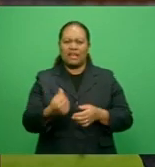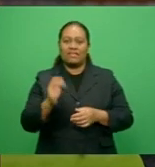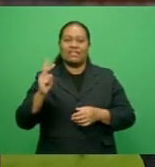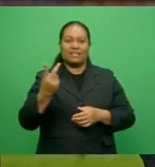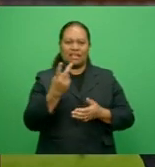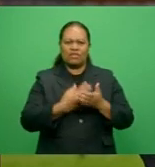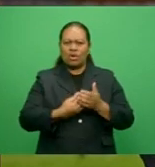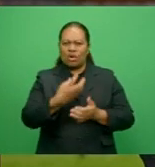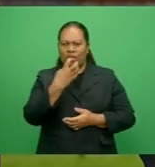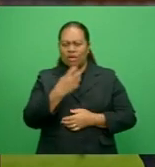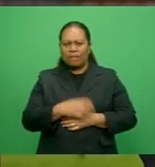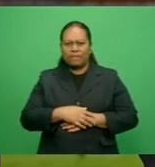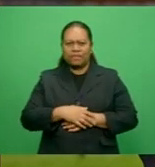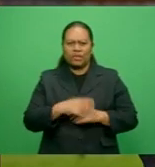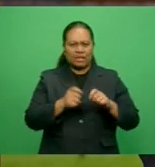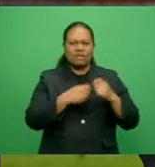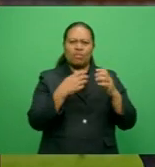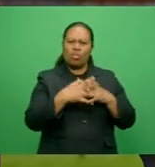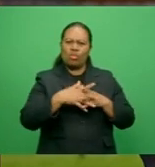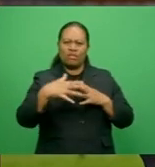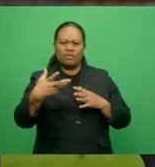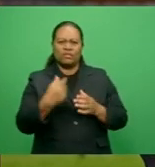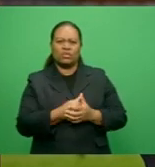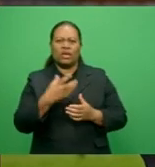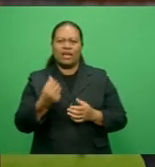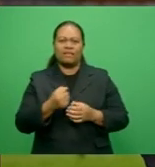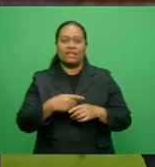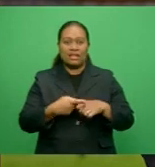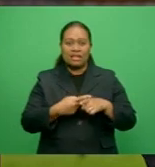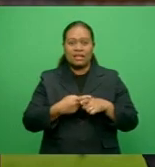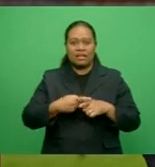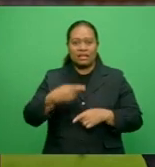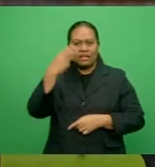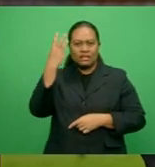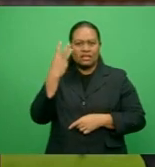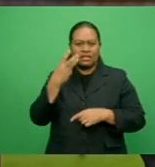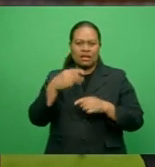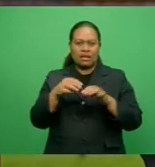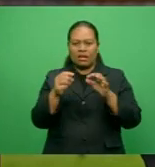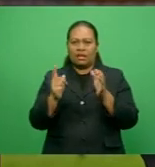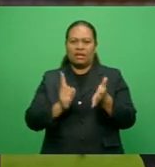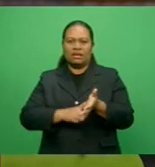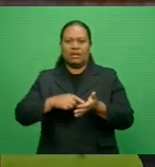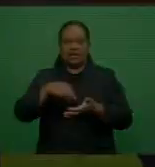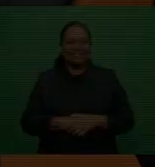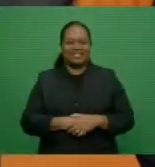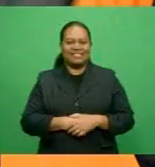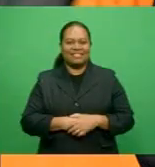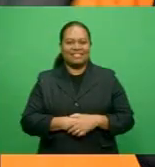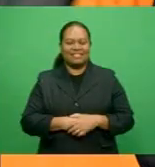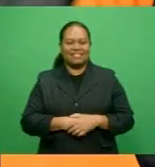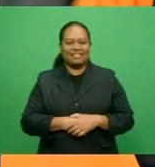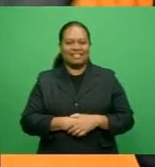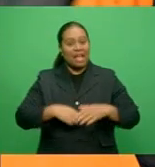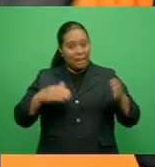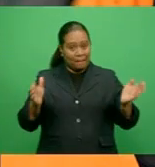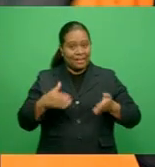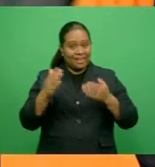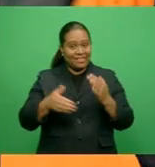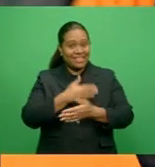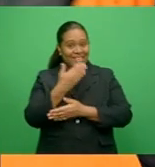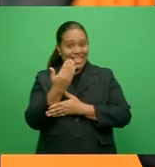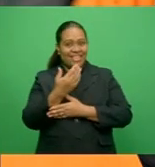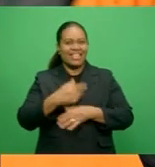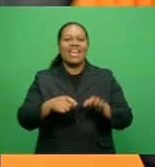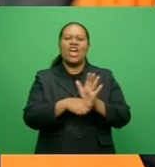second-half Wolves fight back to begin their quest to regain the English Premier League title with a 3-1 win this morning. In play of the day, a